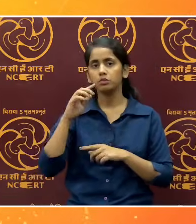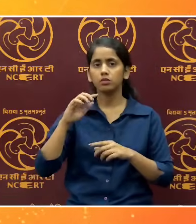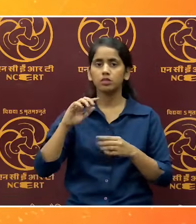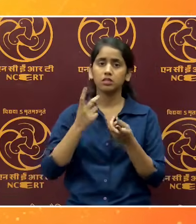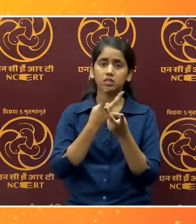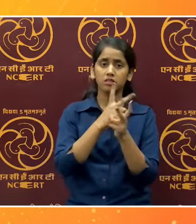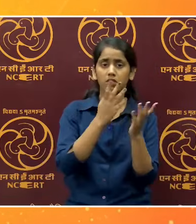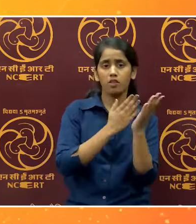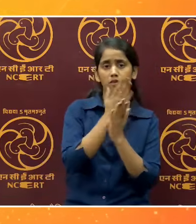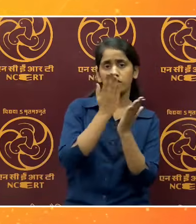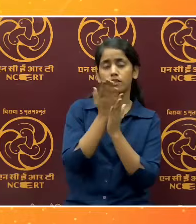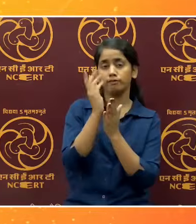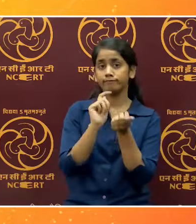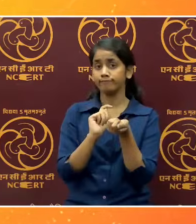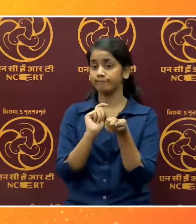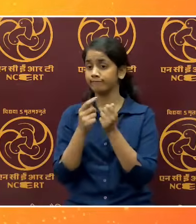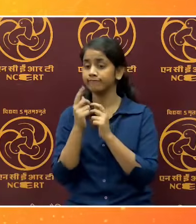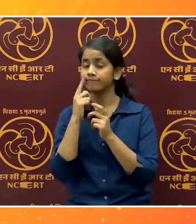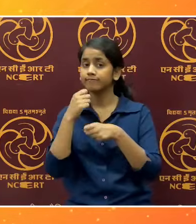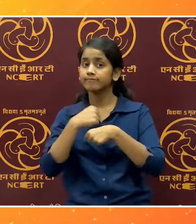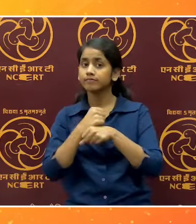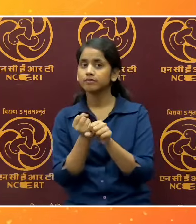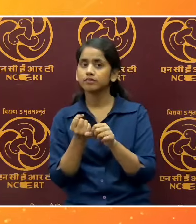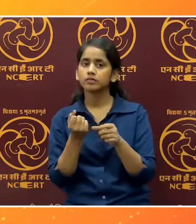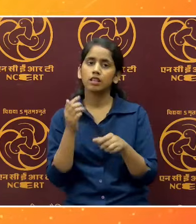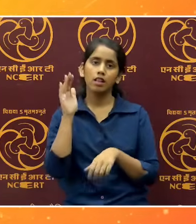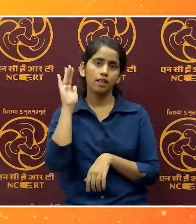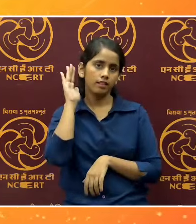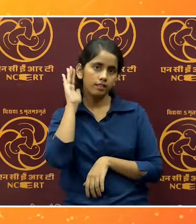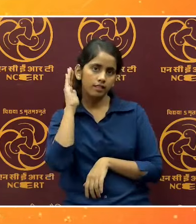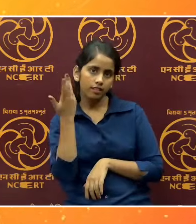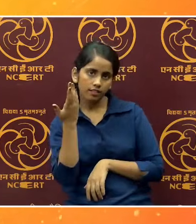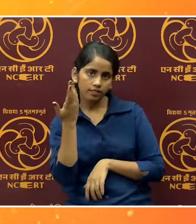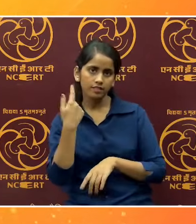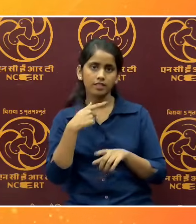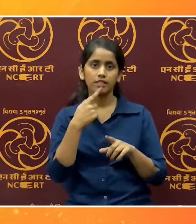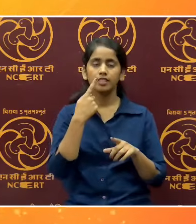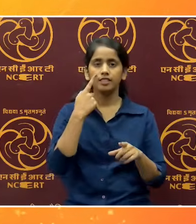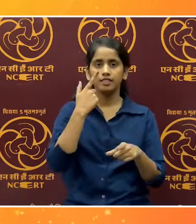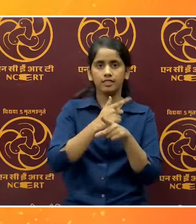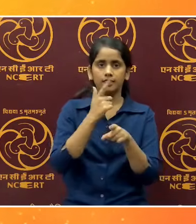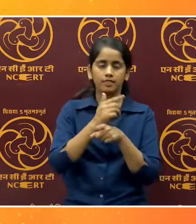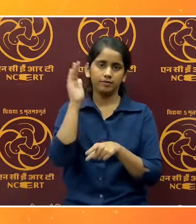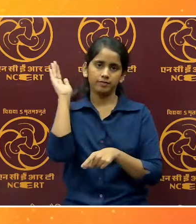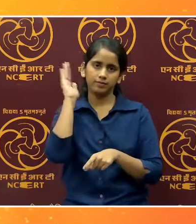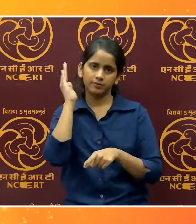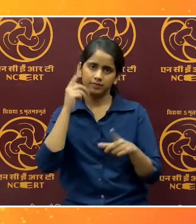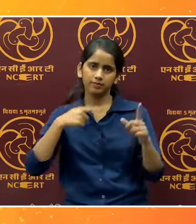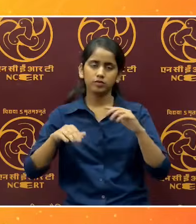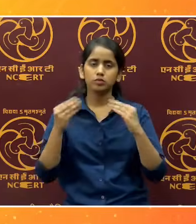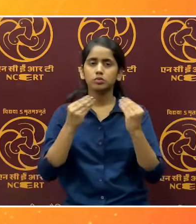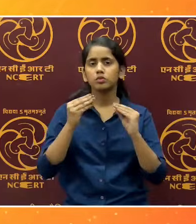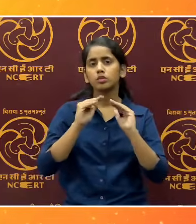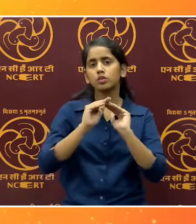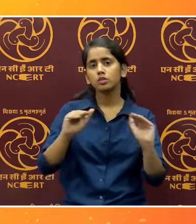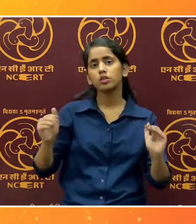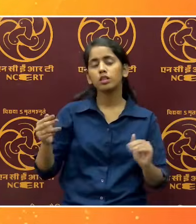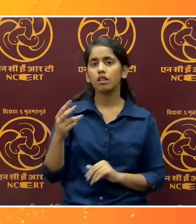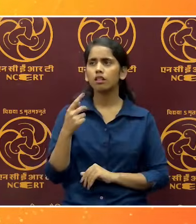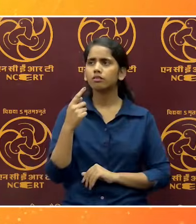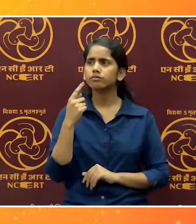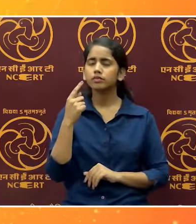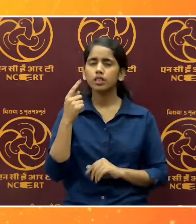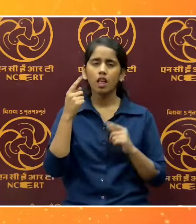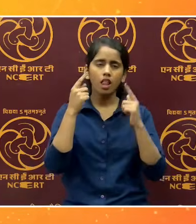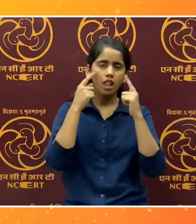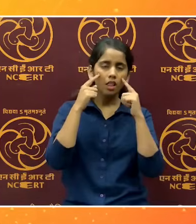in various ways, so they can also like listen to what the teacher is saying. Some students who are having low vision, they can see in